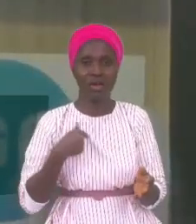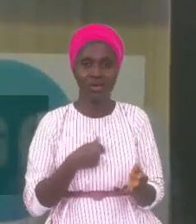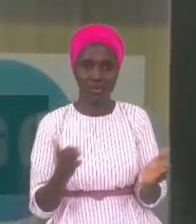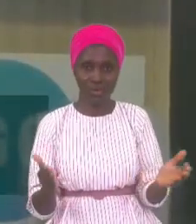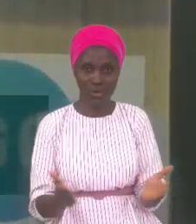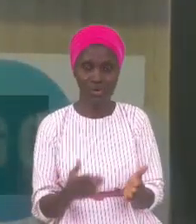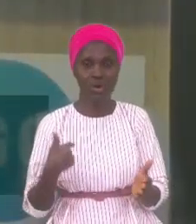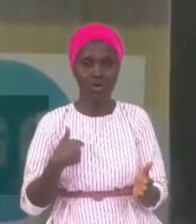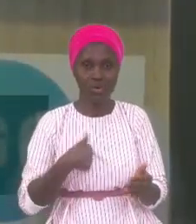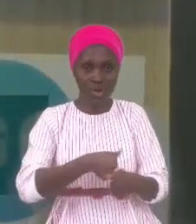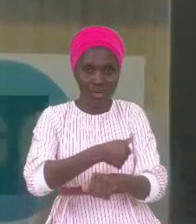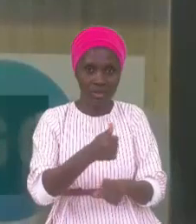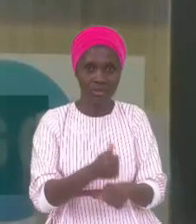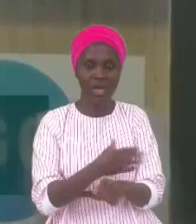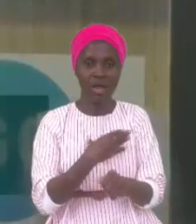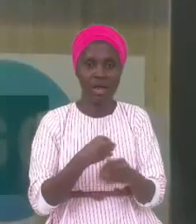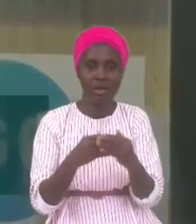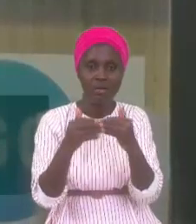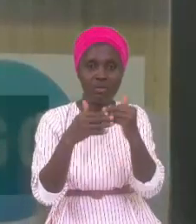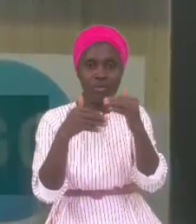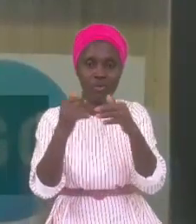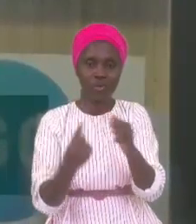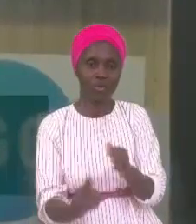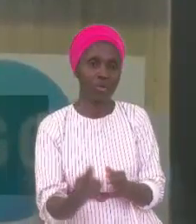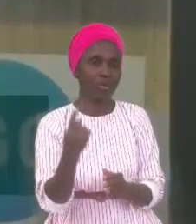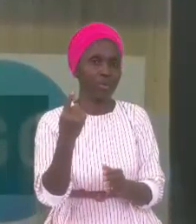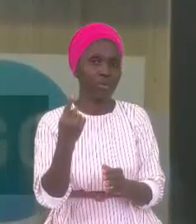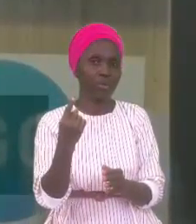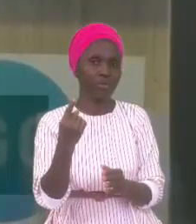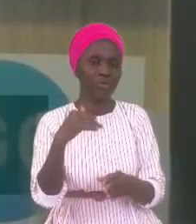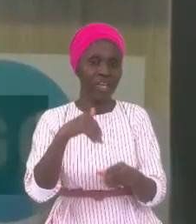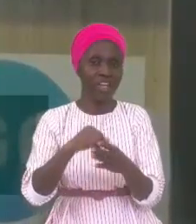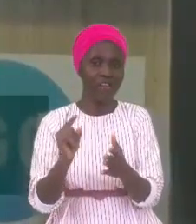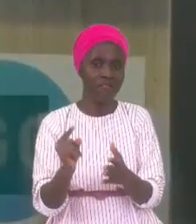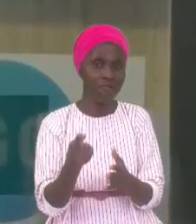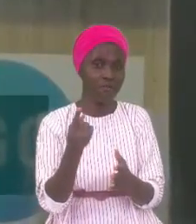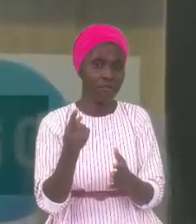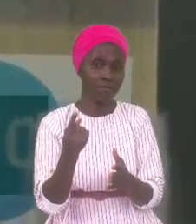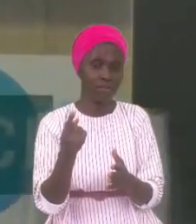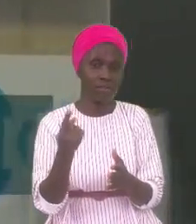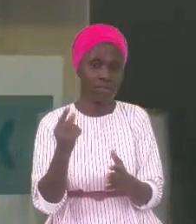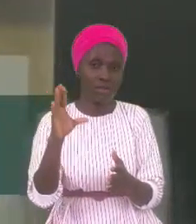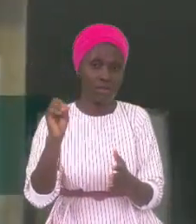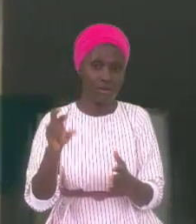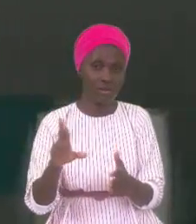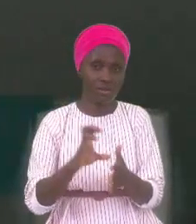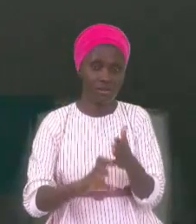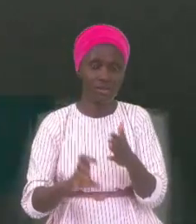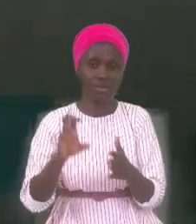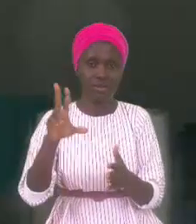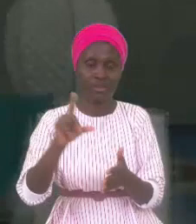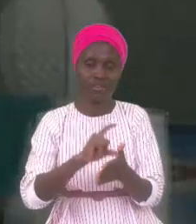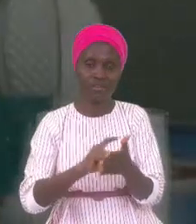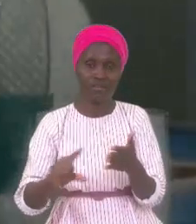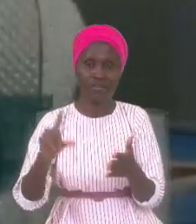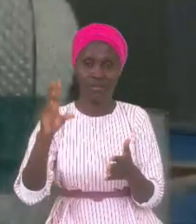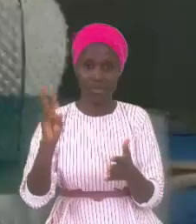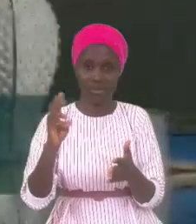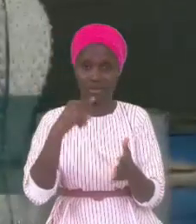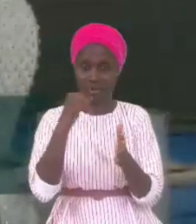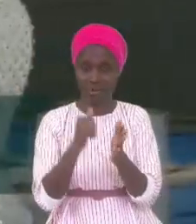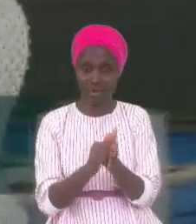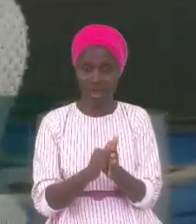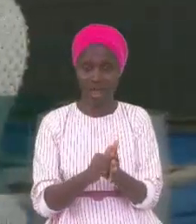we build up. It tells us in 1 Corinthians chapter 3, reading from verse 6, it says, I